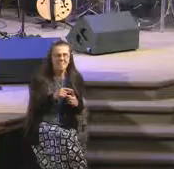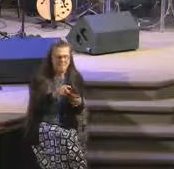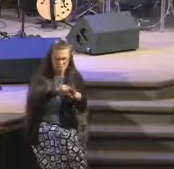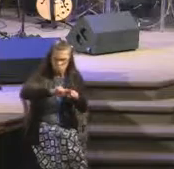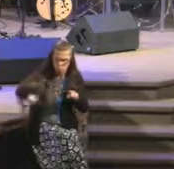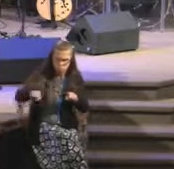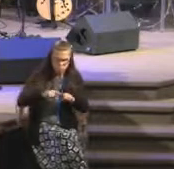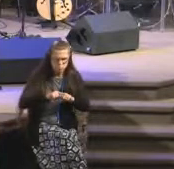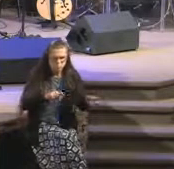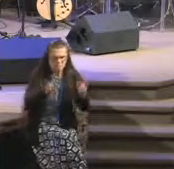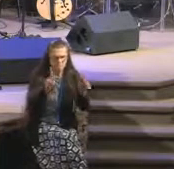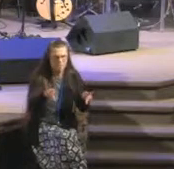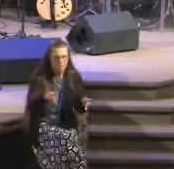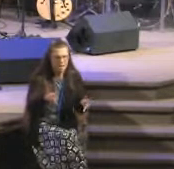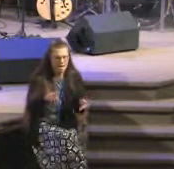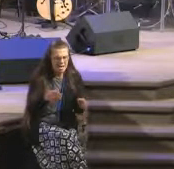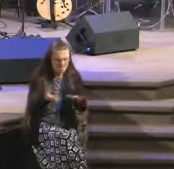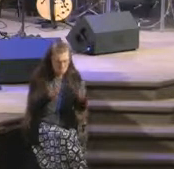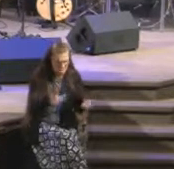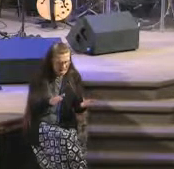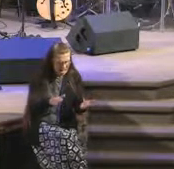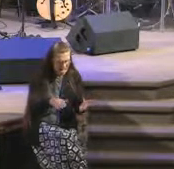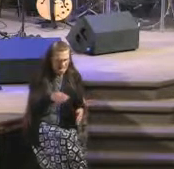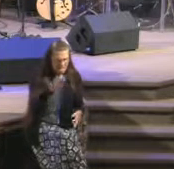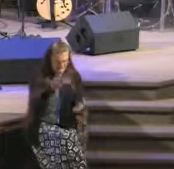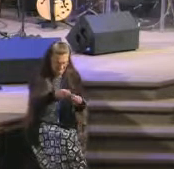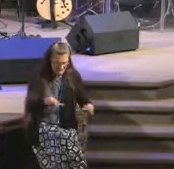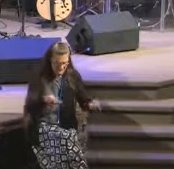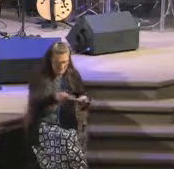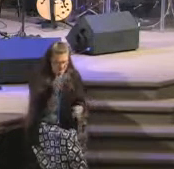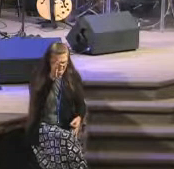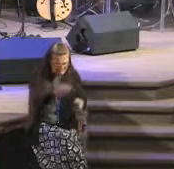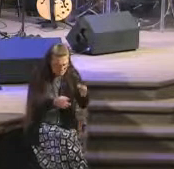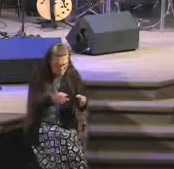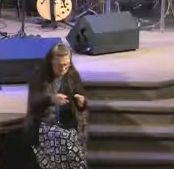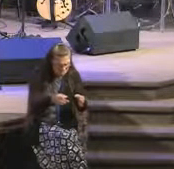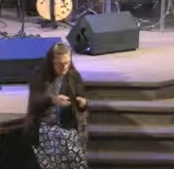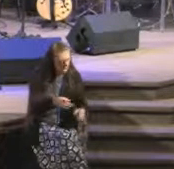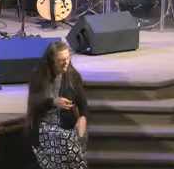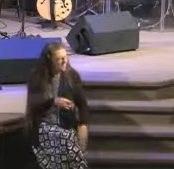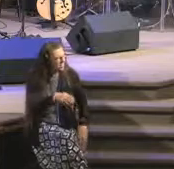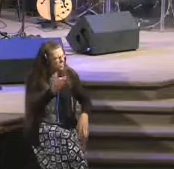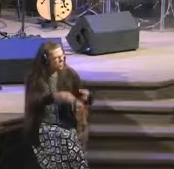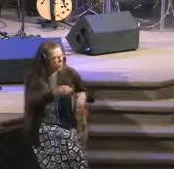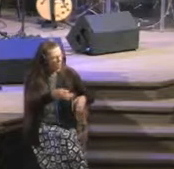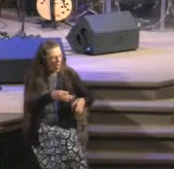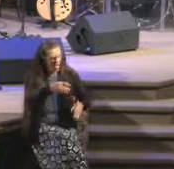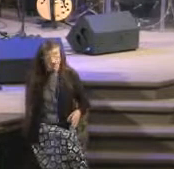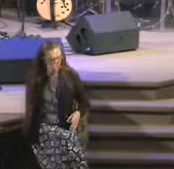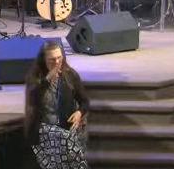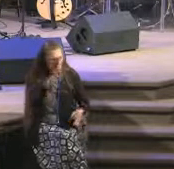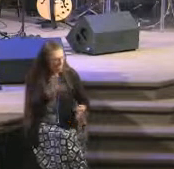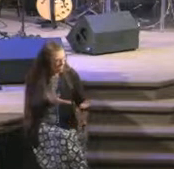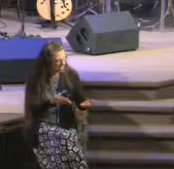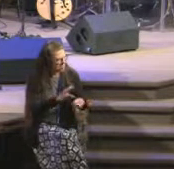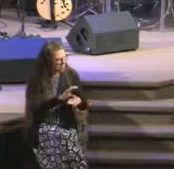people. He would die in a place of judgment. You mean God would judge the church?